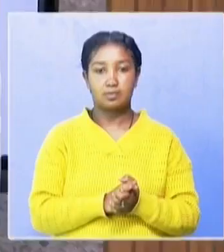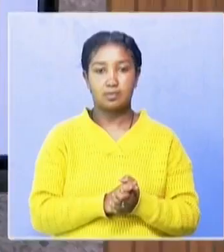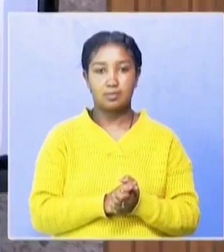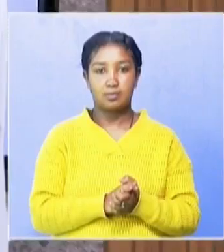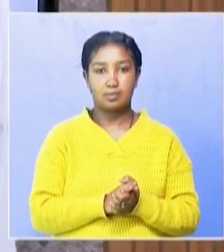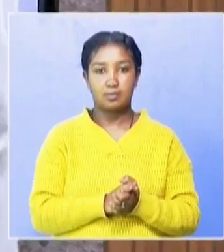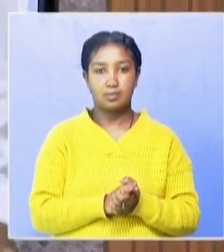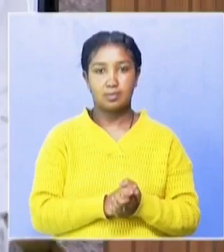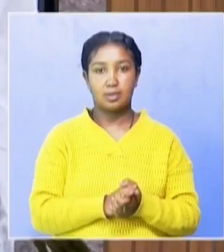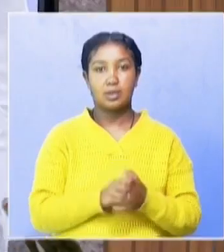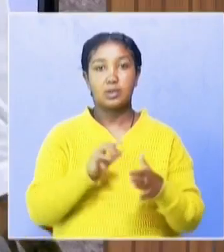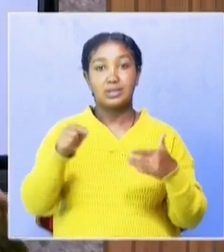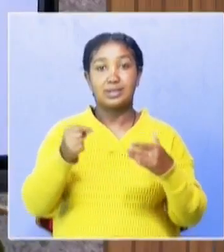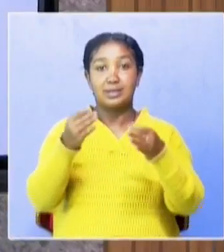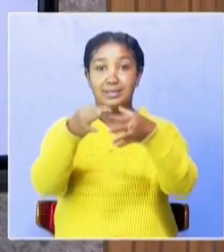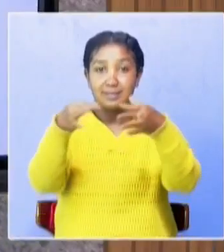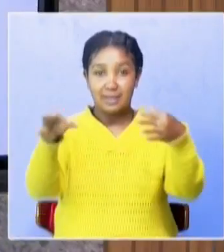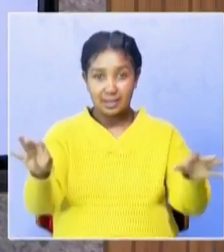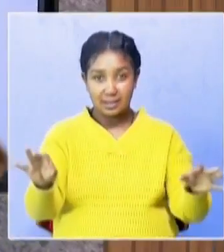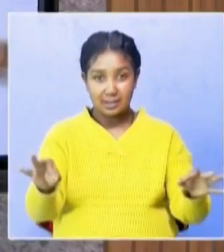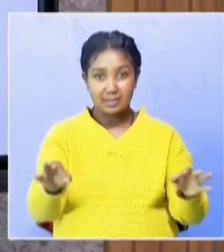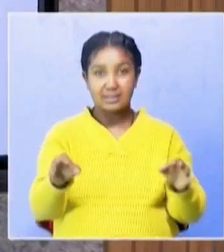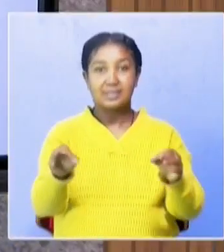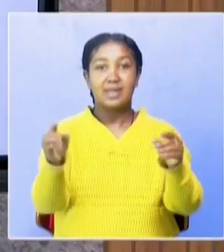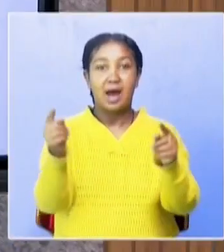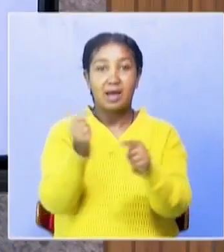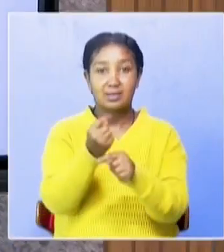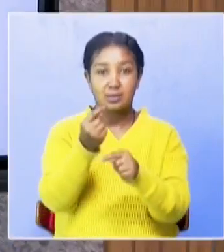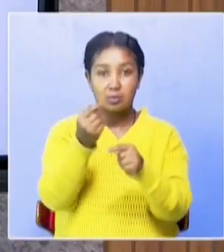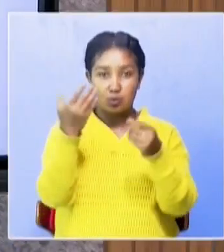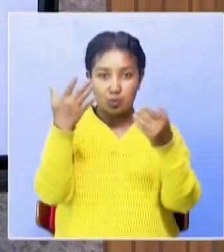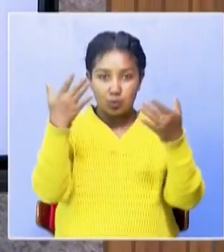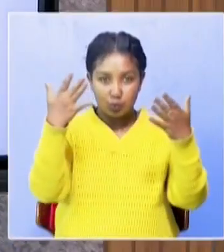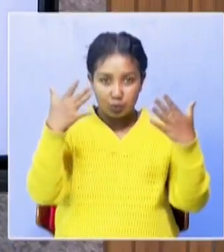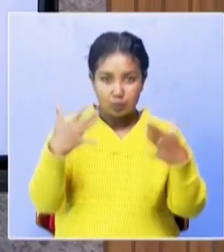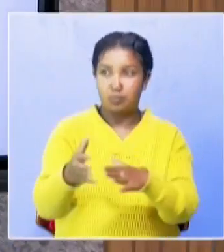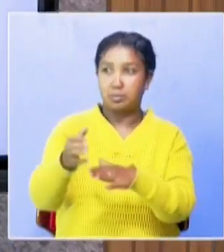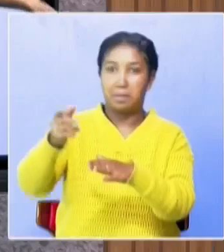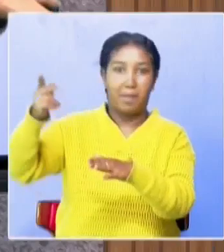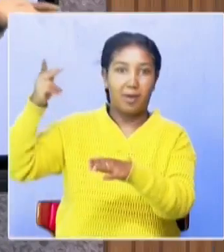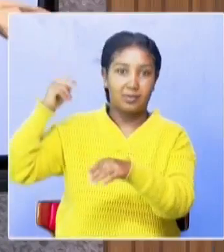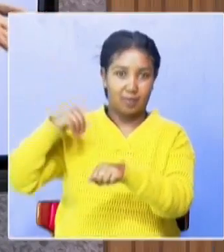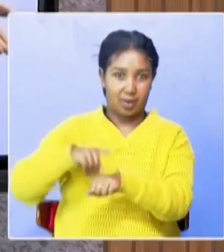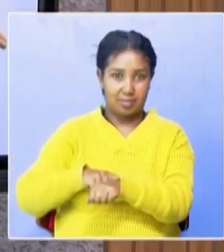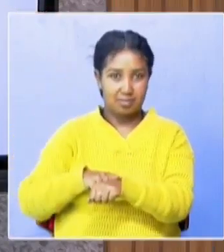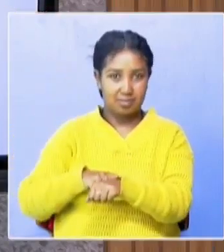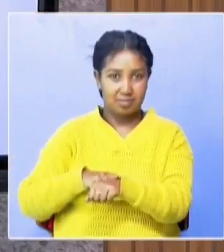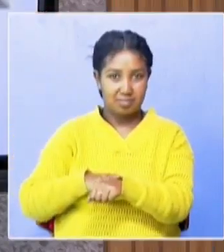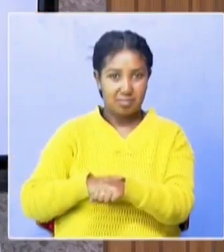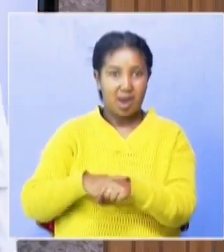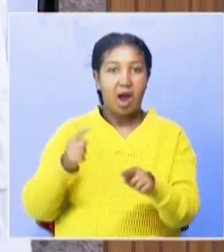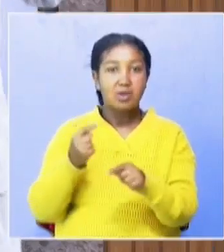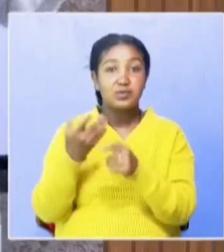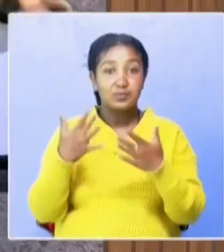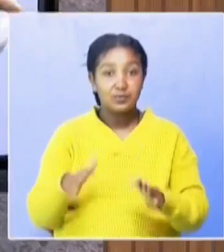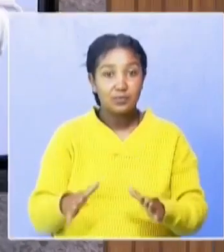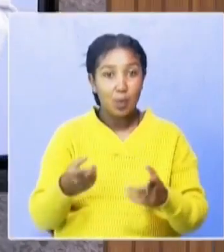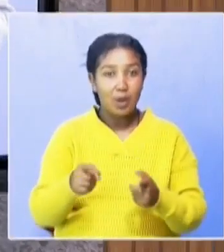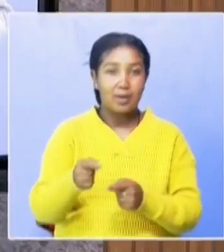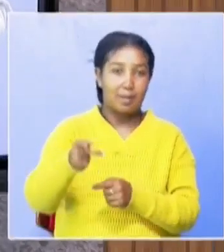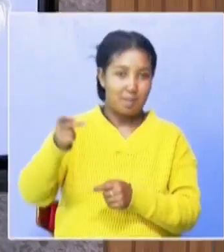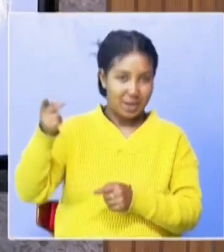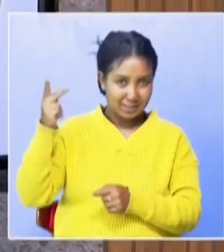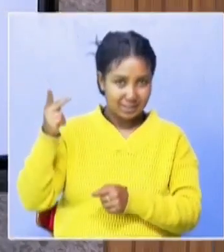Come on. So in this sentence, the action was taking place in the past. Okay? The action was taking place in the